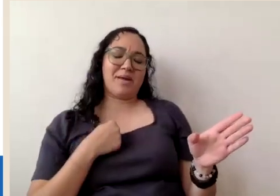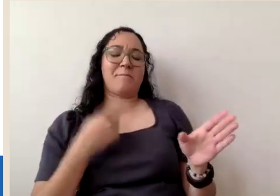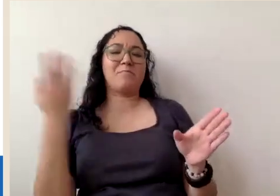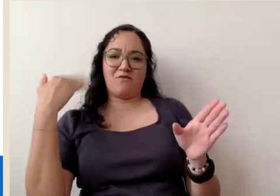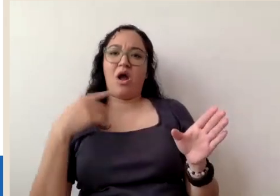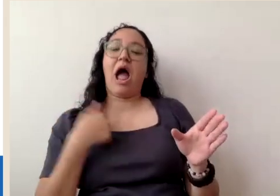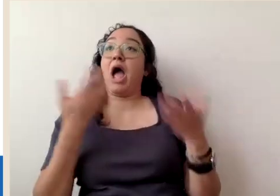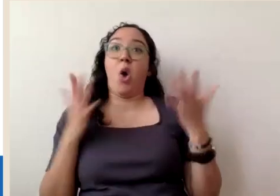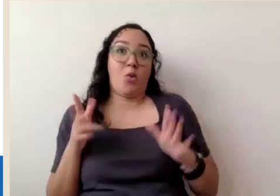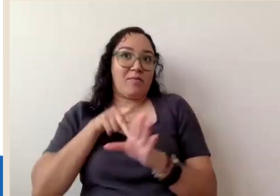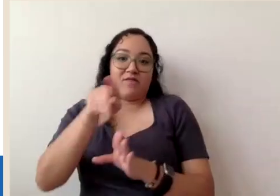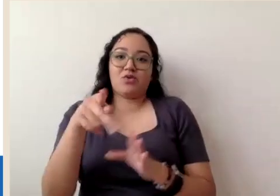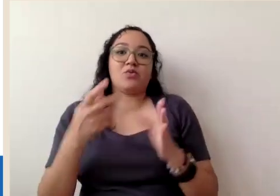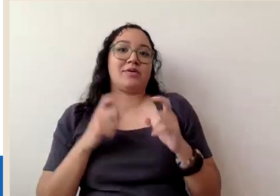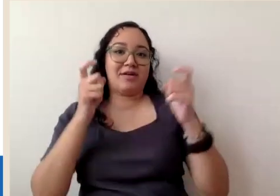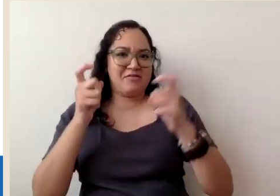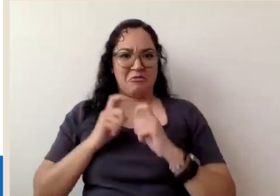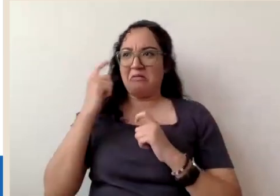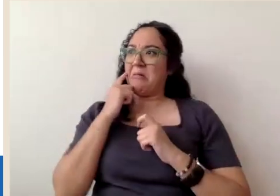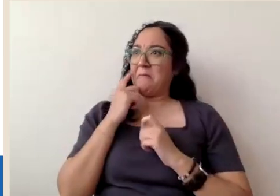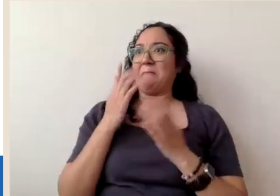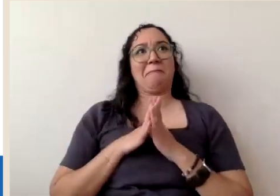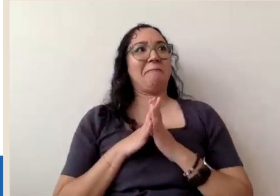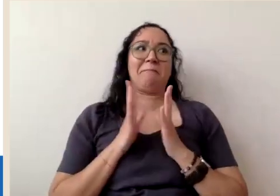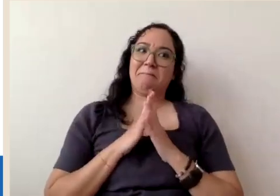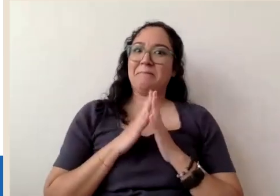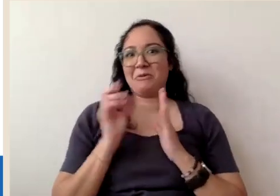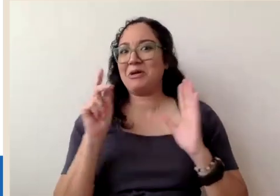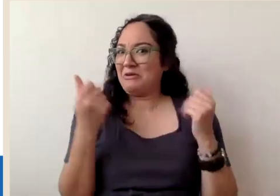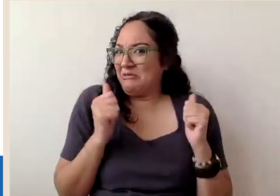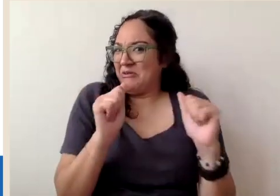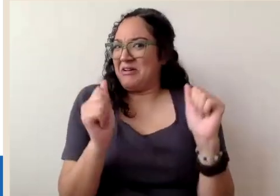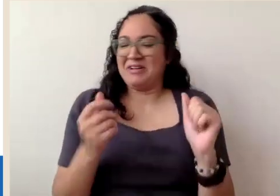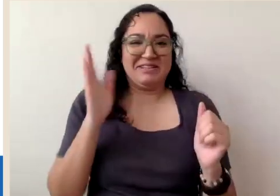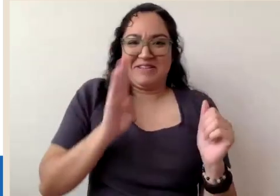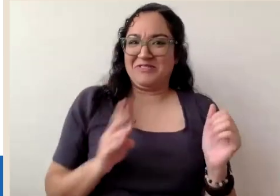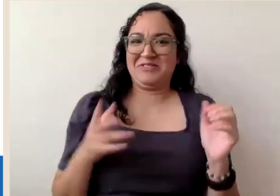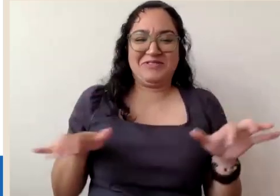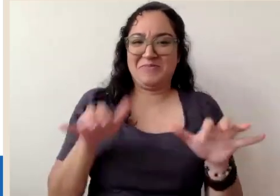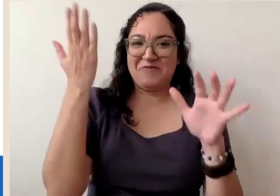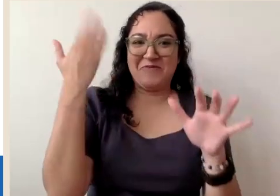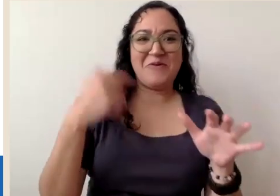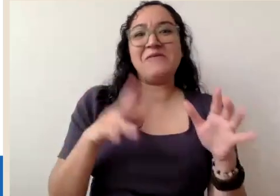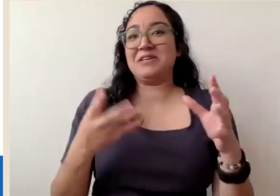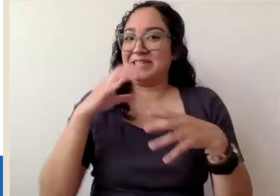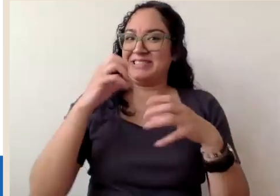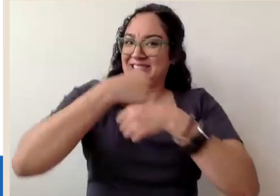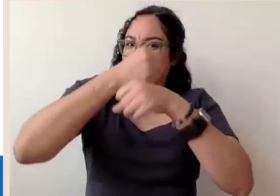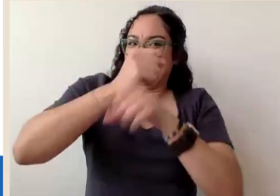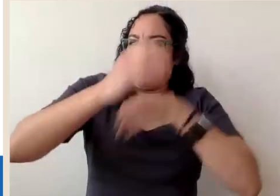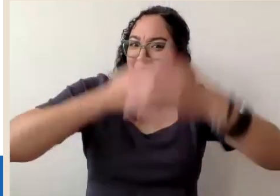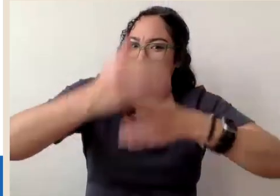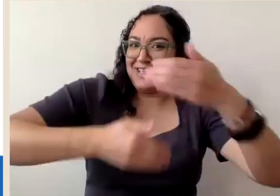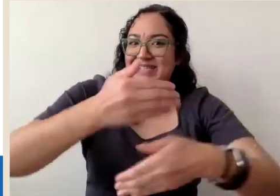thought, all right, well, let's try something that hasn't been done before. Can we create a process so that we can have this training